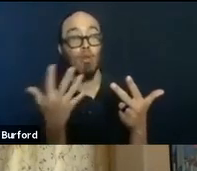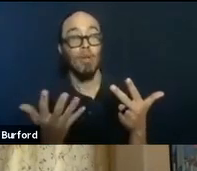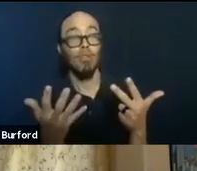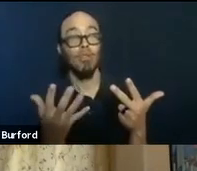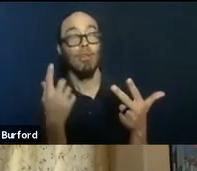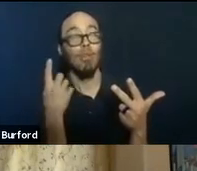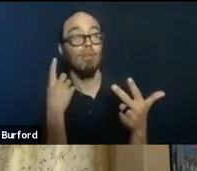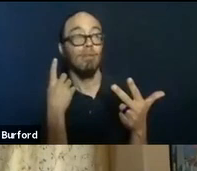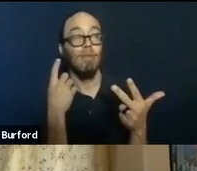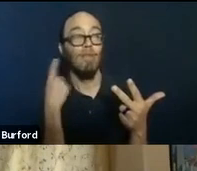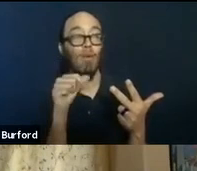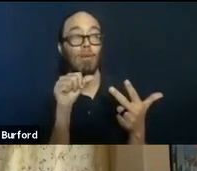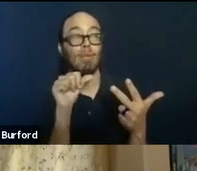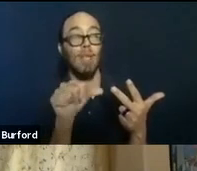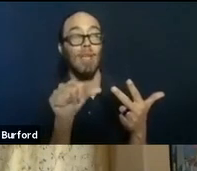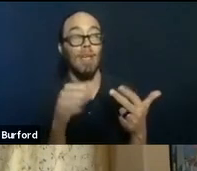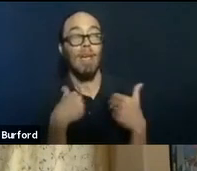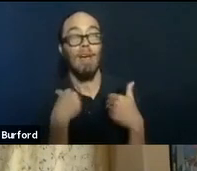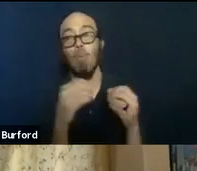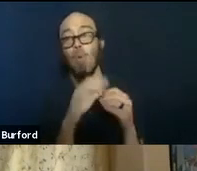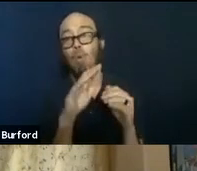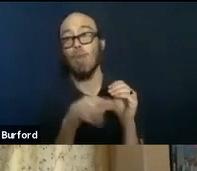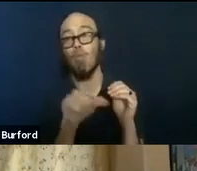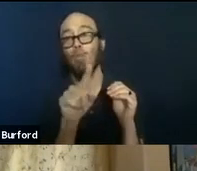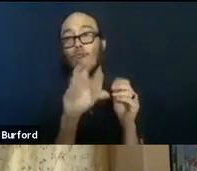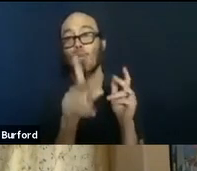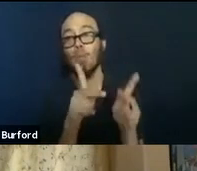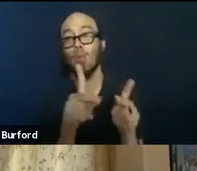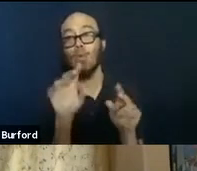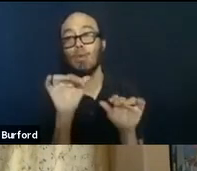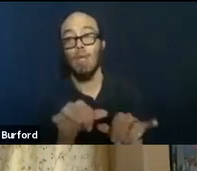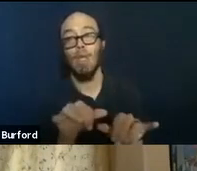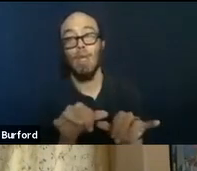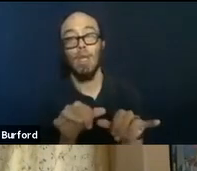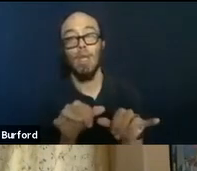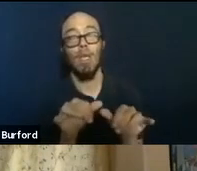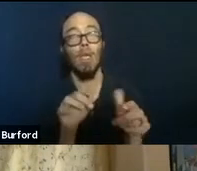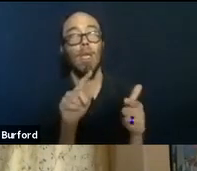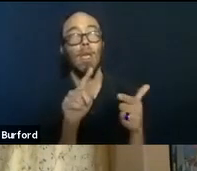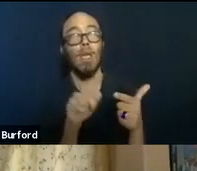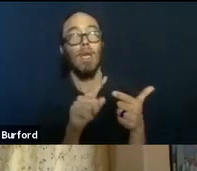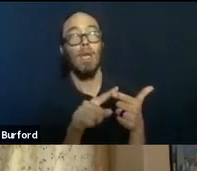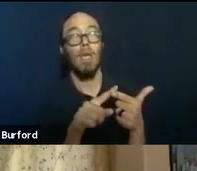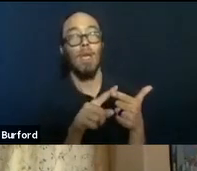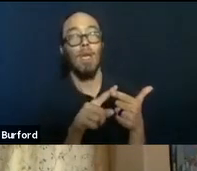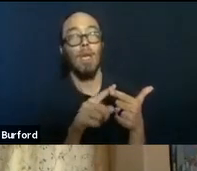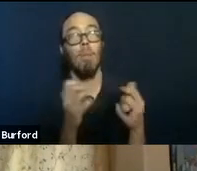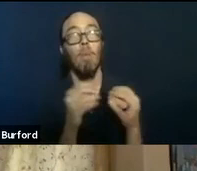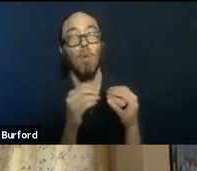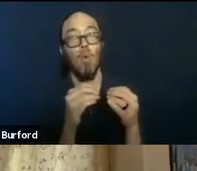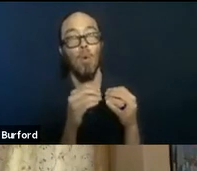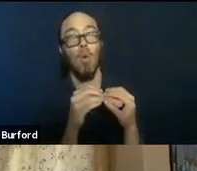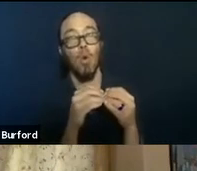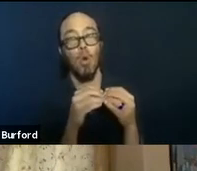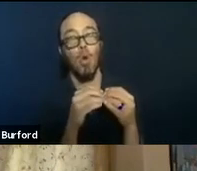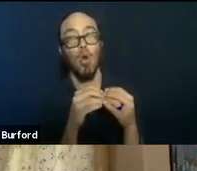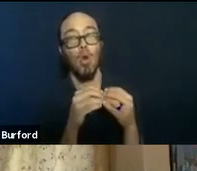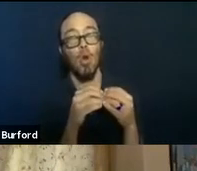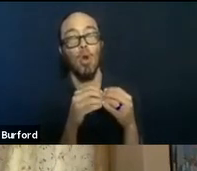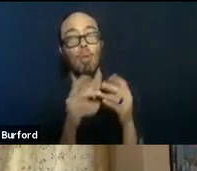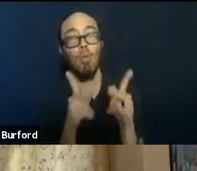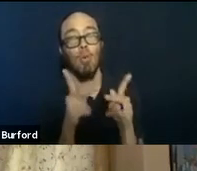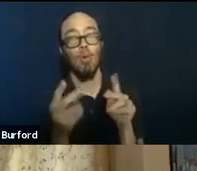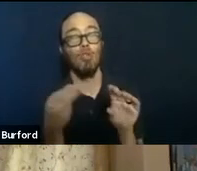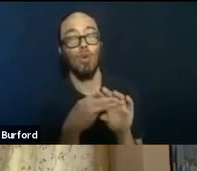for staying. We have more than 100 people staying, and we had many more throughout this session. And I